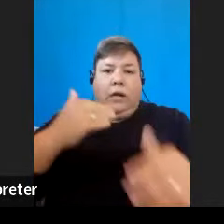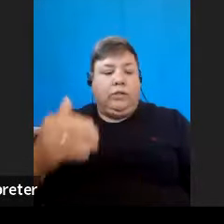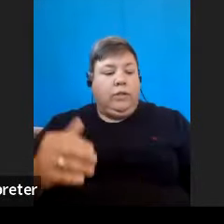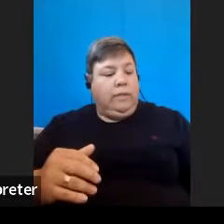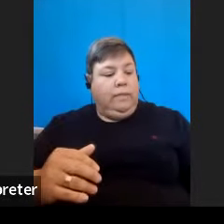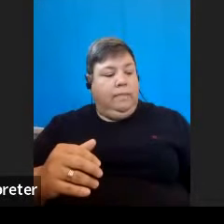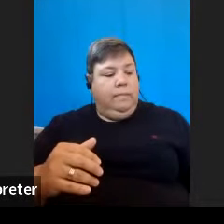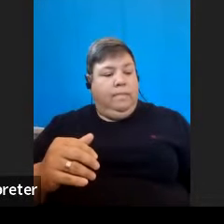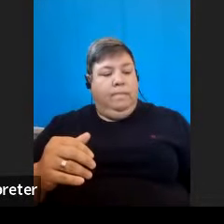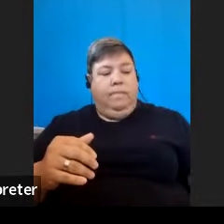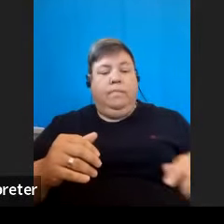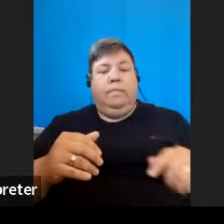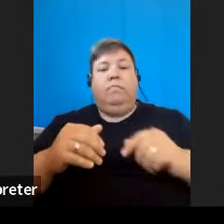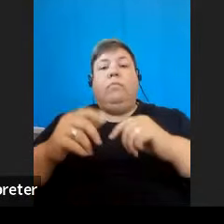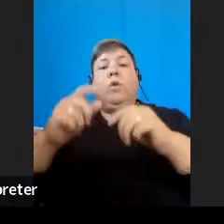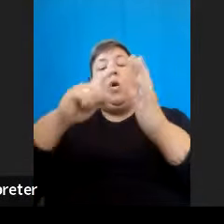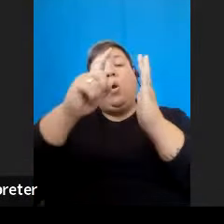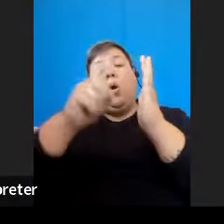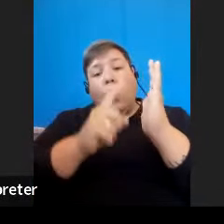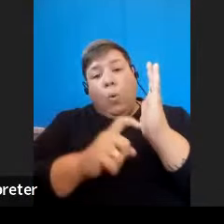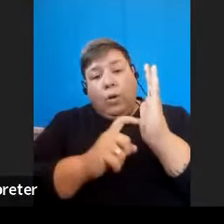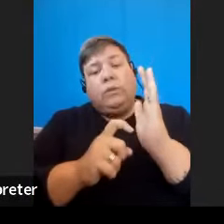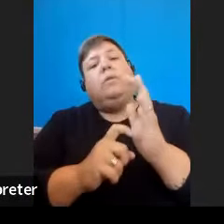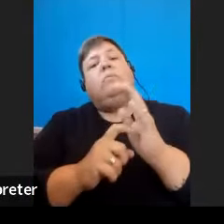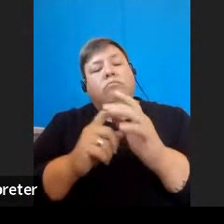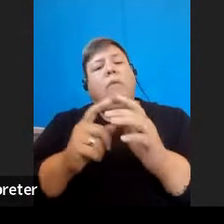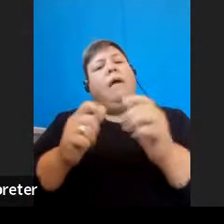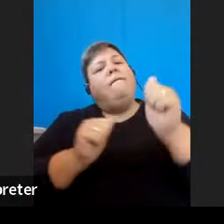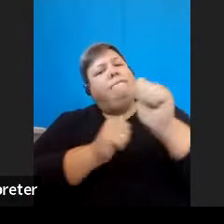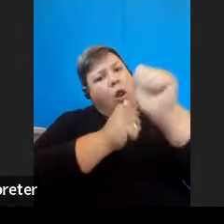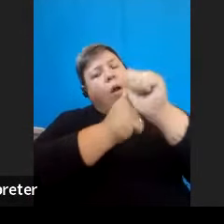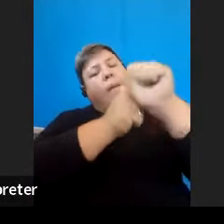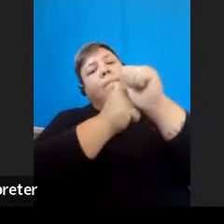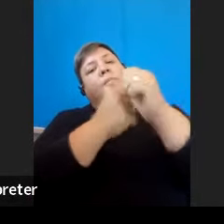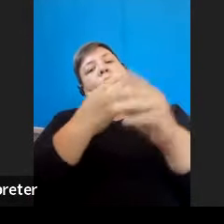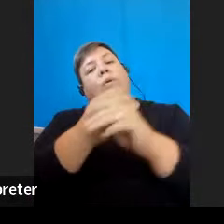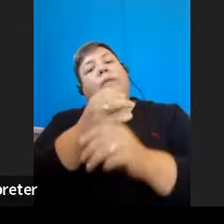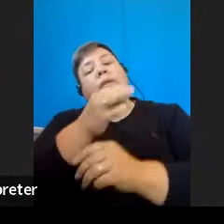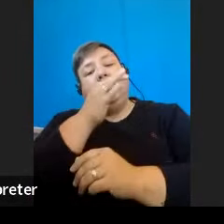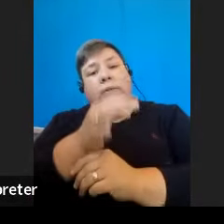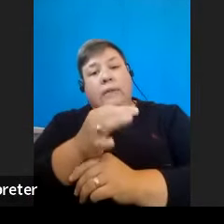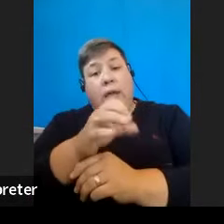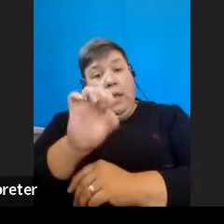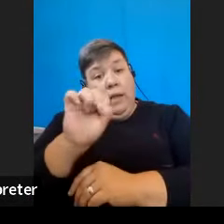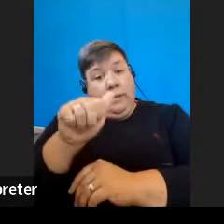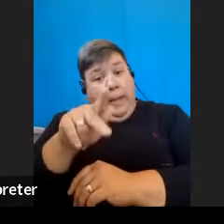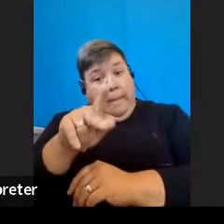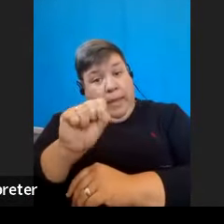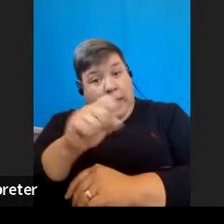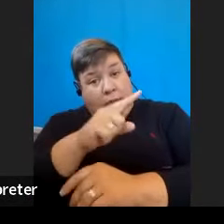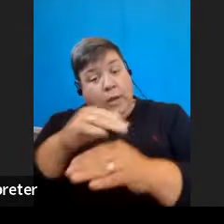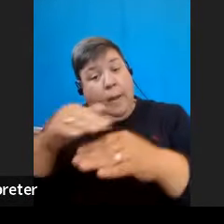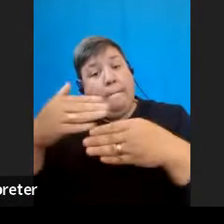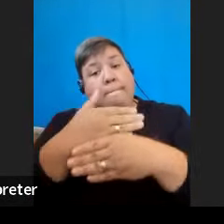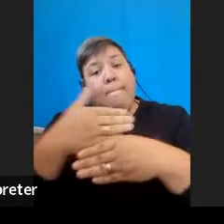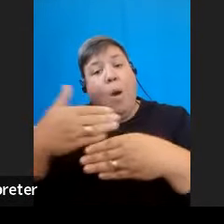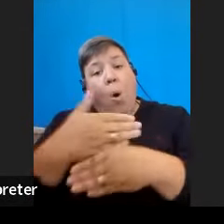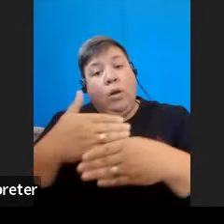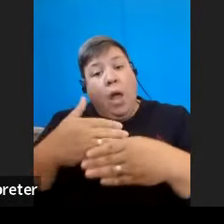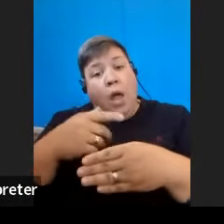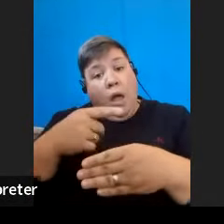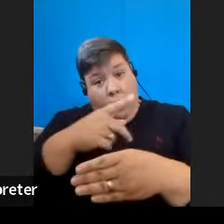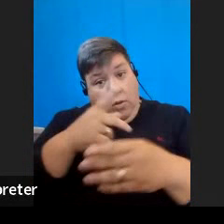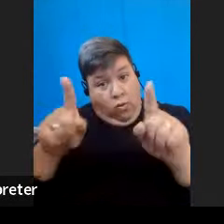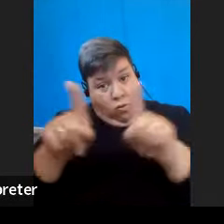This question also was supplemented by a follow-up question which says, will SAPS border control be part of the AEO as